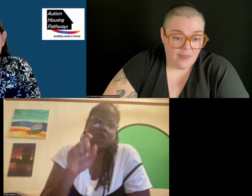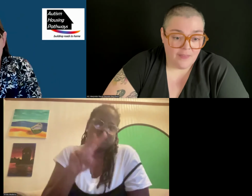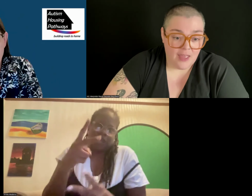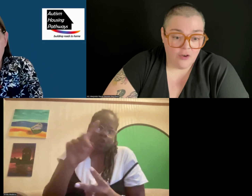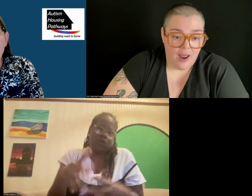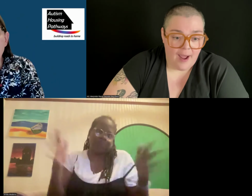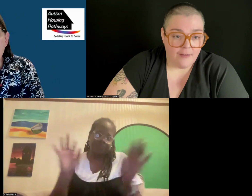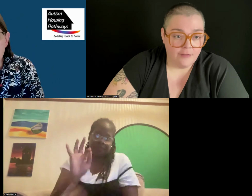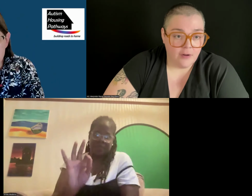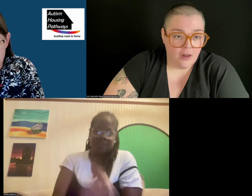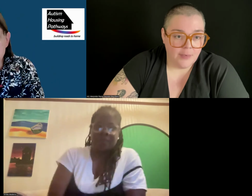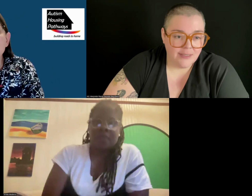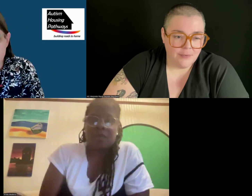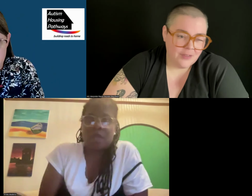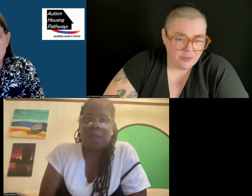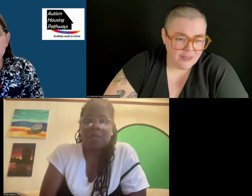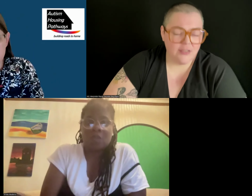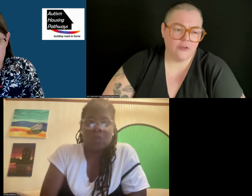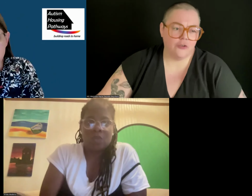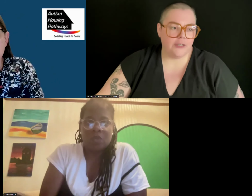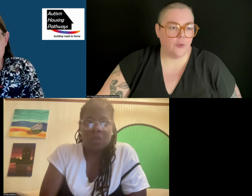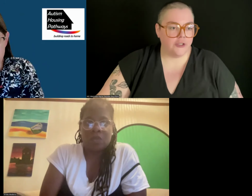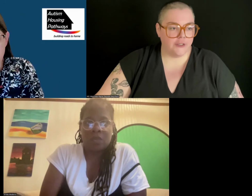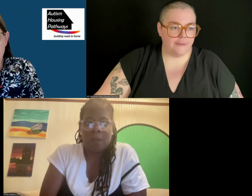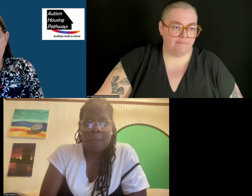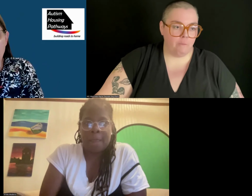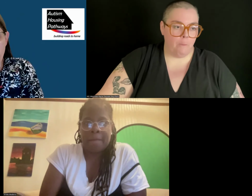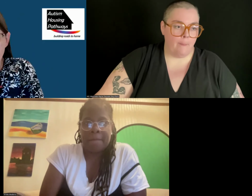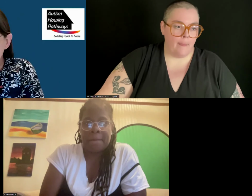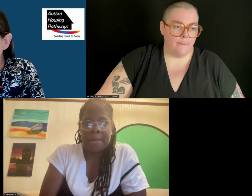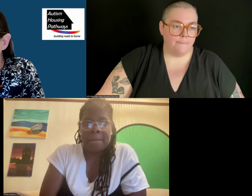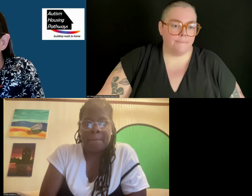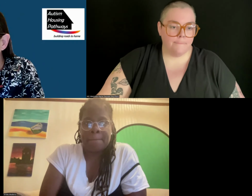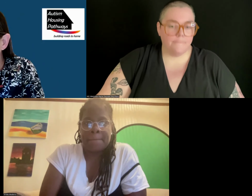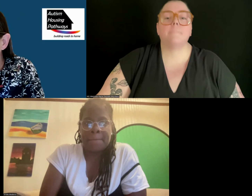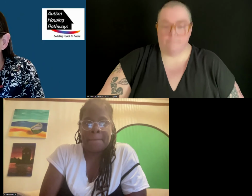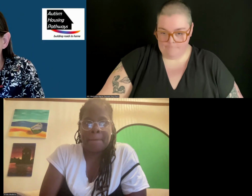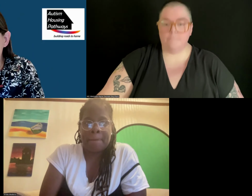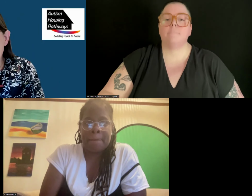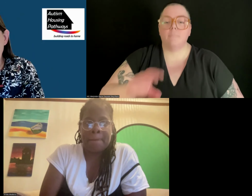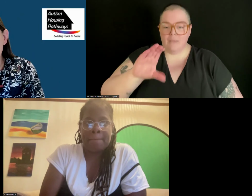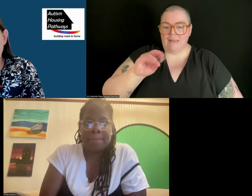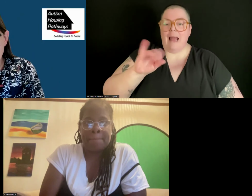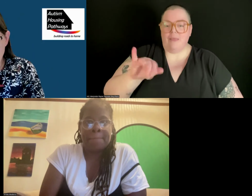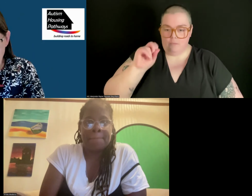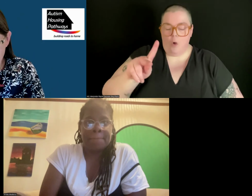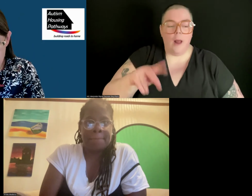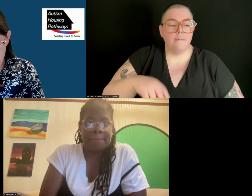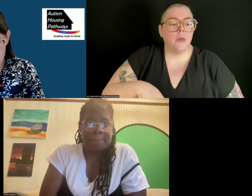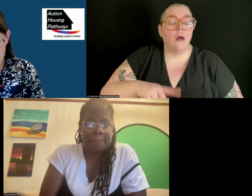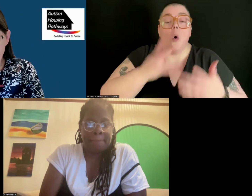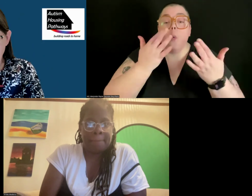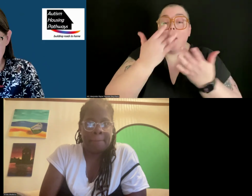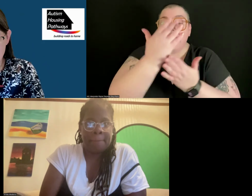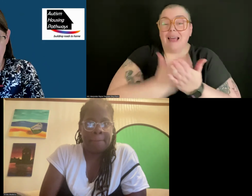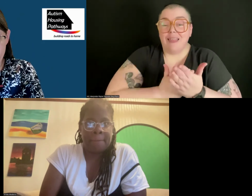something that they could have at some of these places? So those are my two questions. Okay. Um, First, how long the waiting list